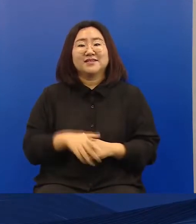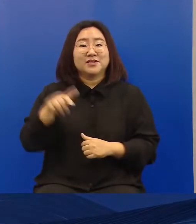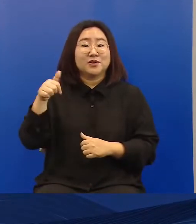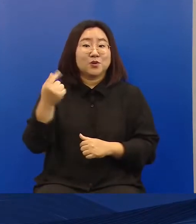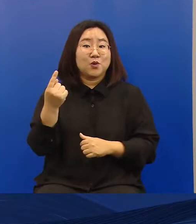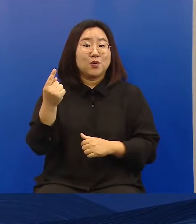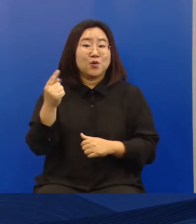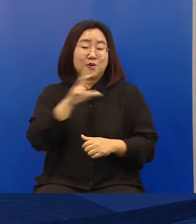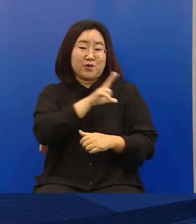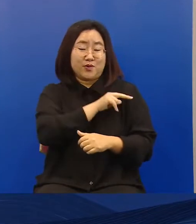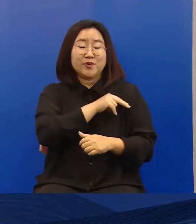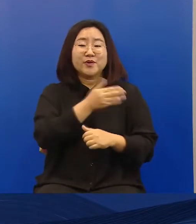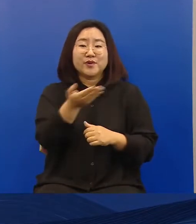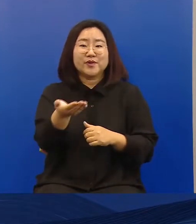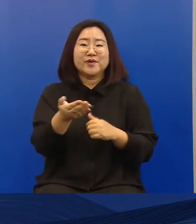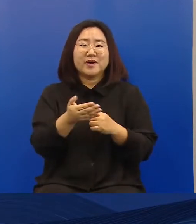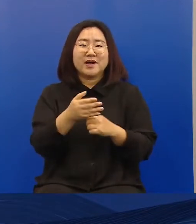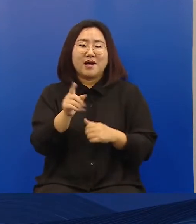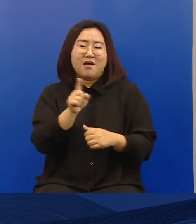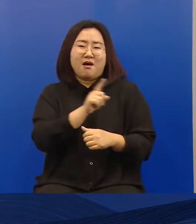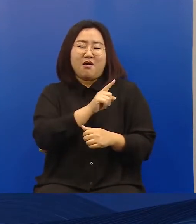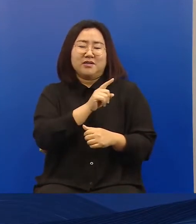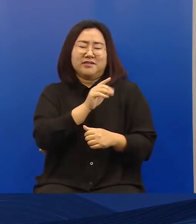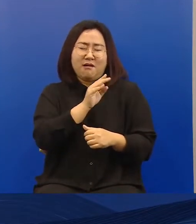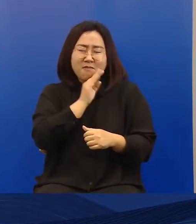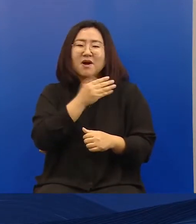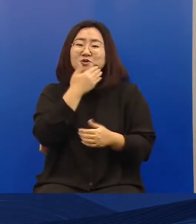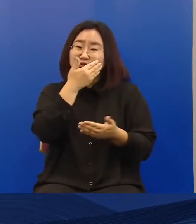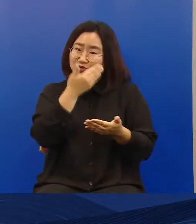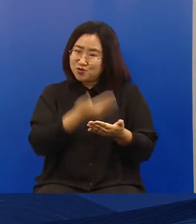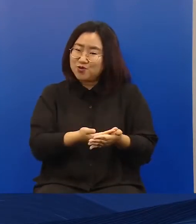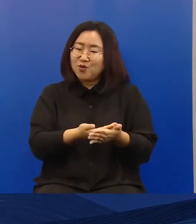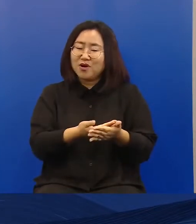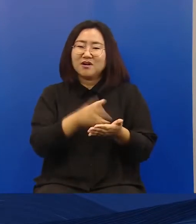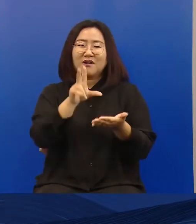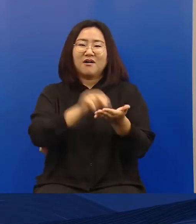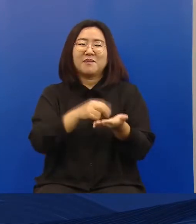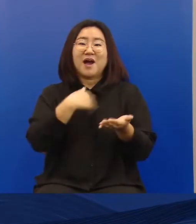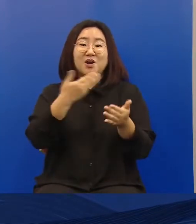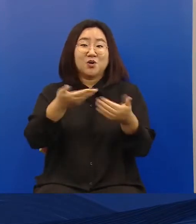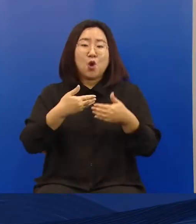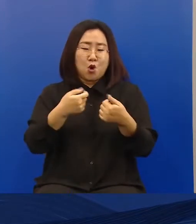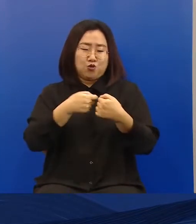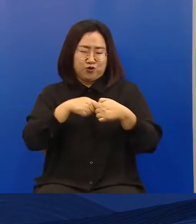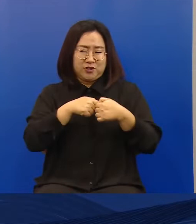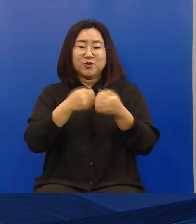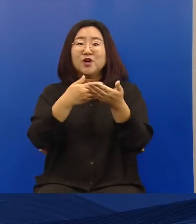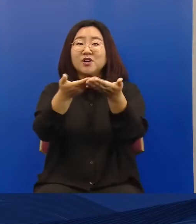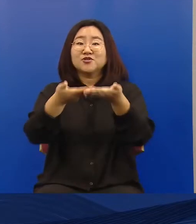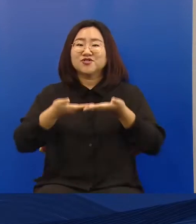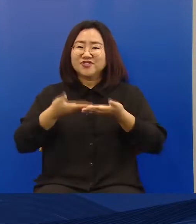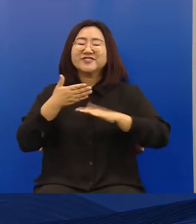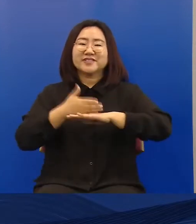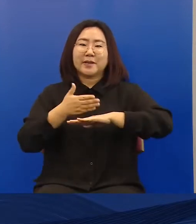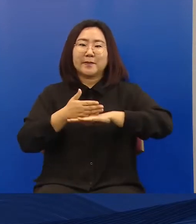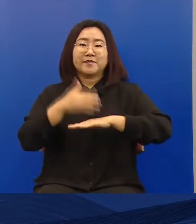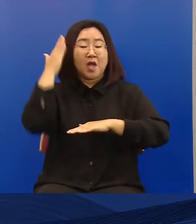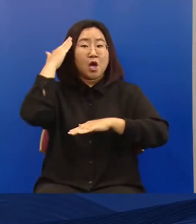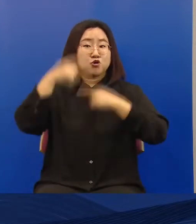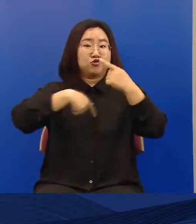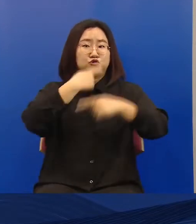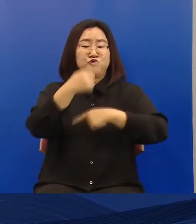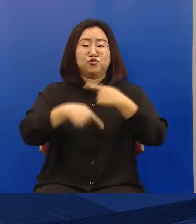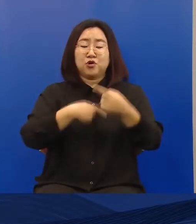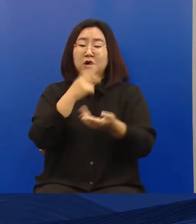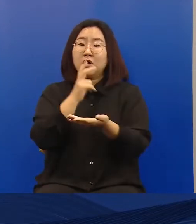much. That was Mr. Ko Young-in, a member of the National Assembly. That was a